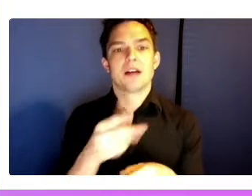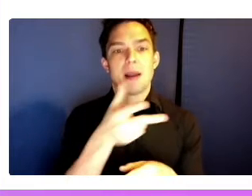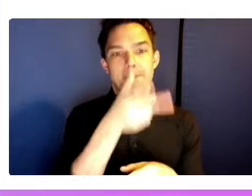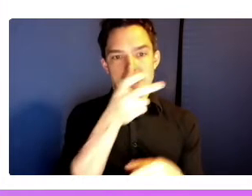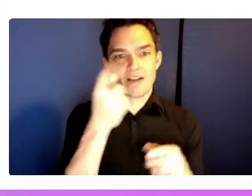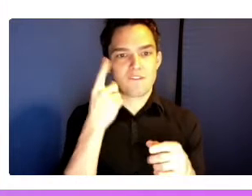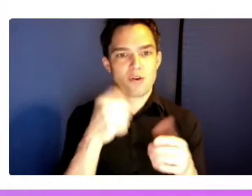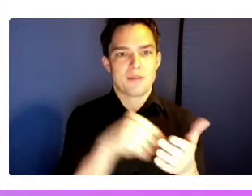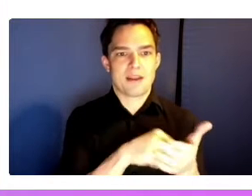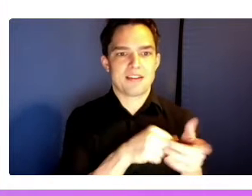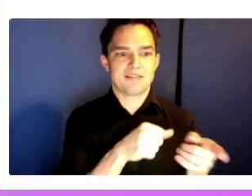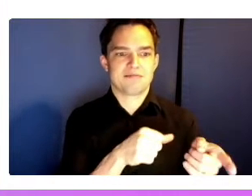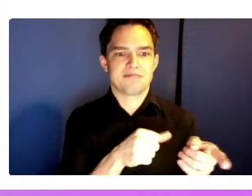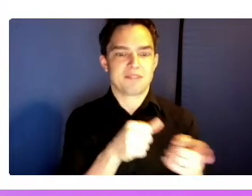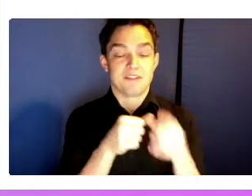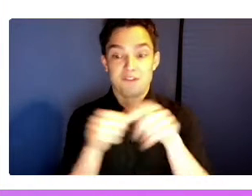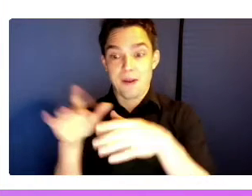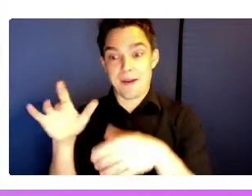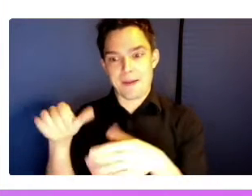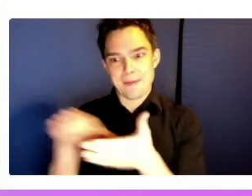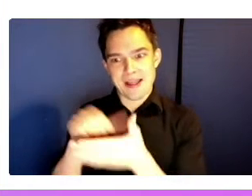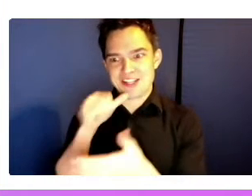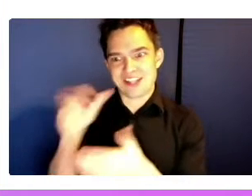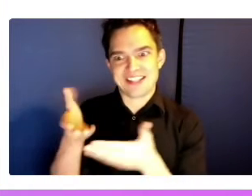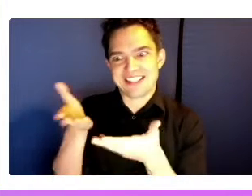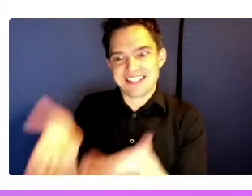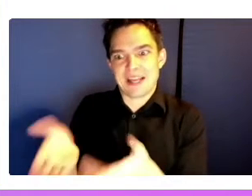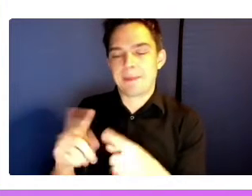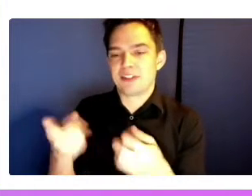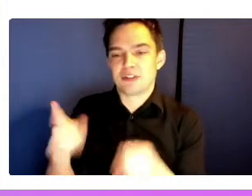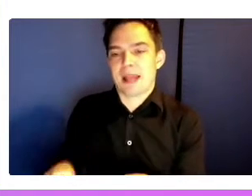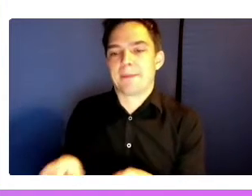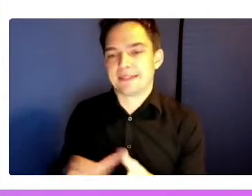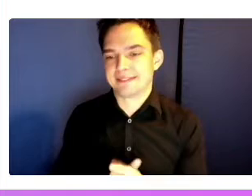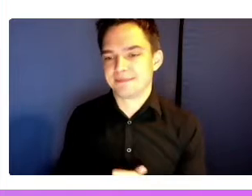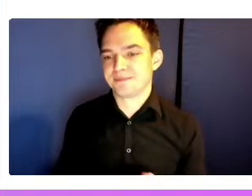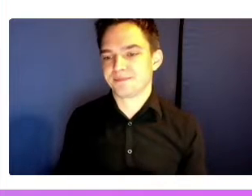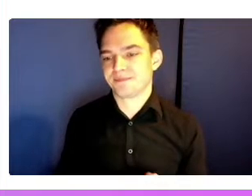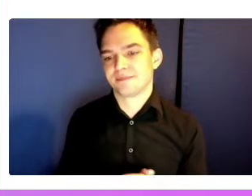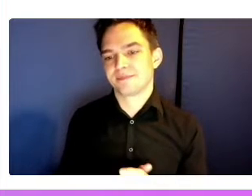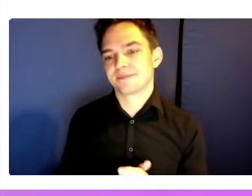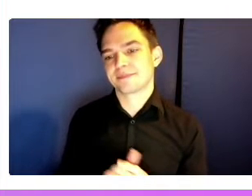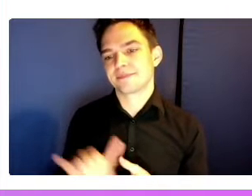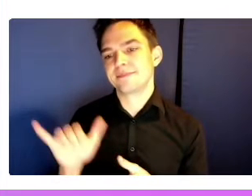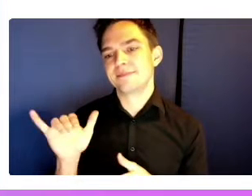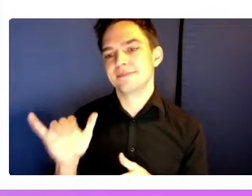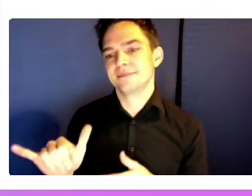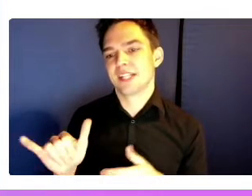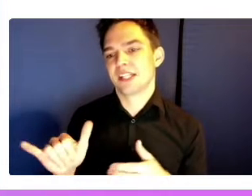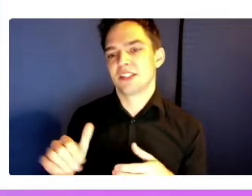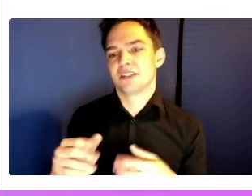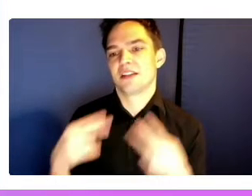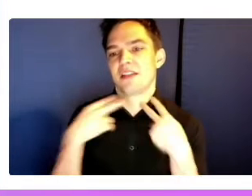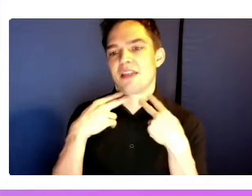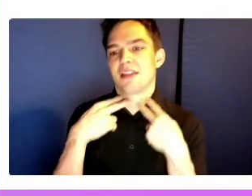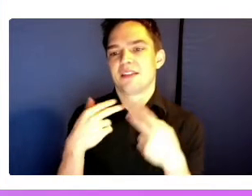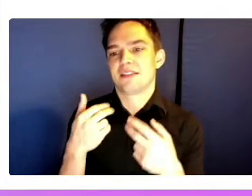page that doesn't exist, I will never know, but it just happened. And that was jamming up